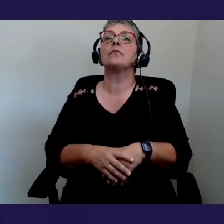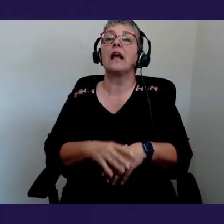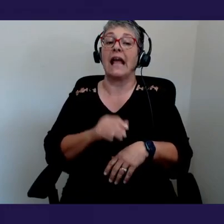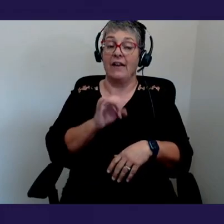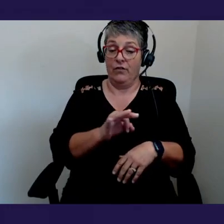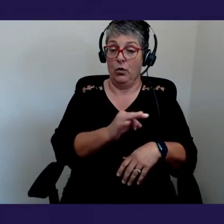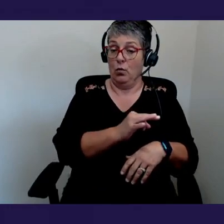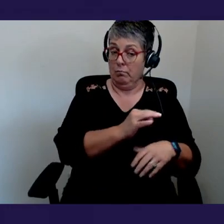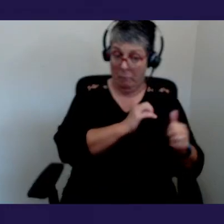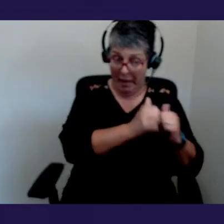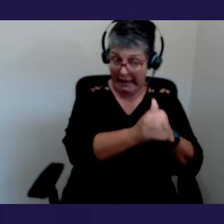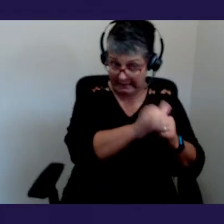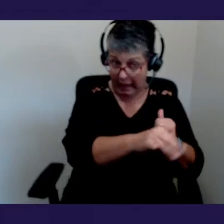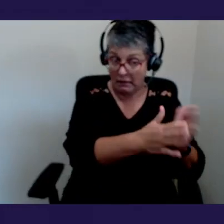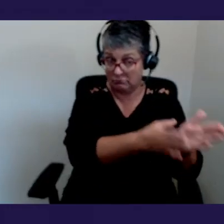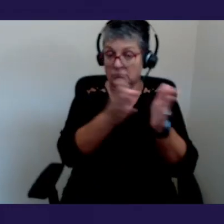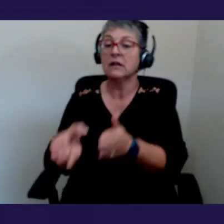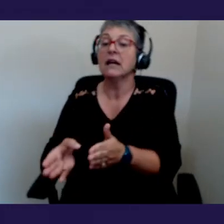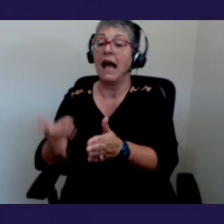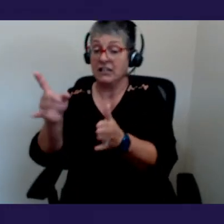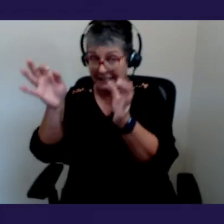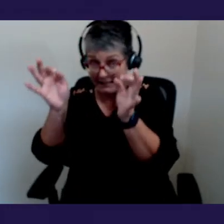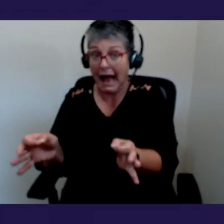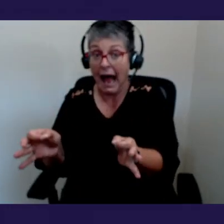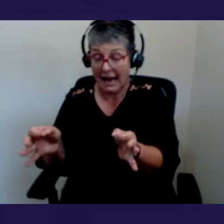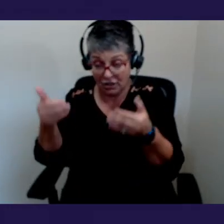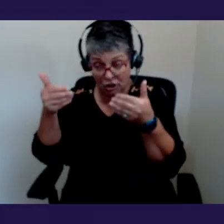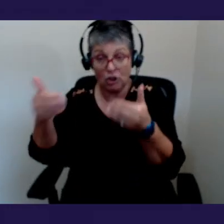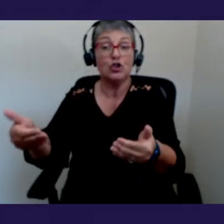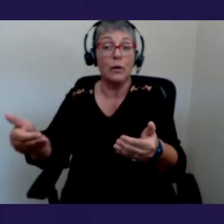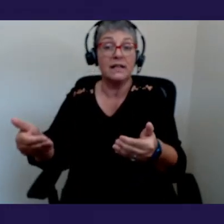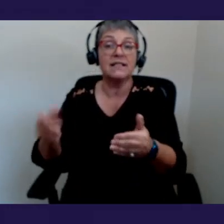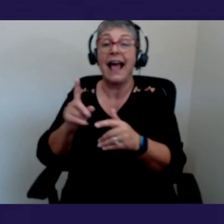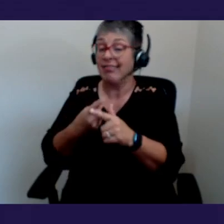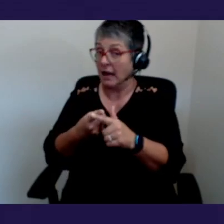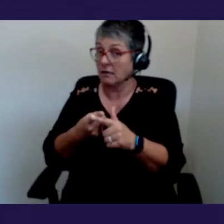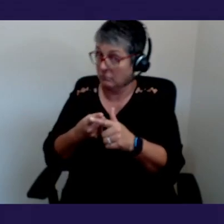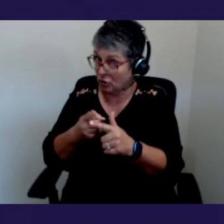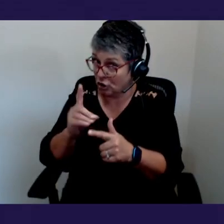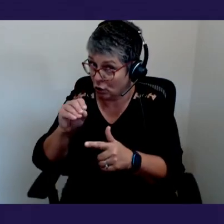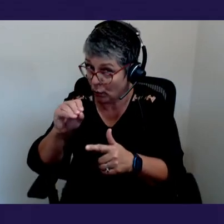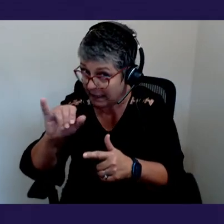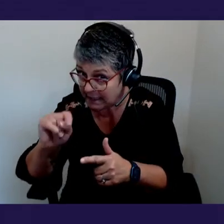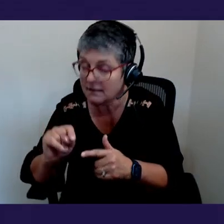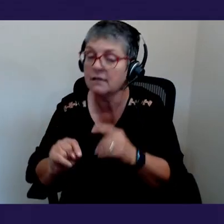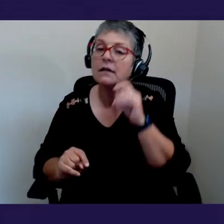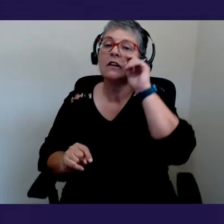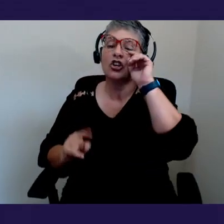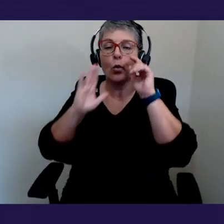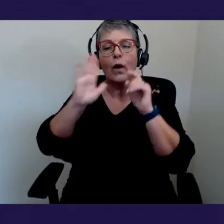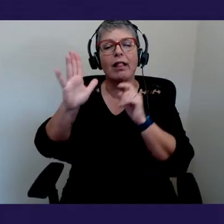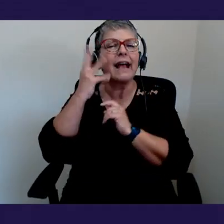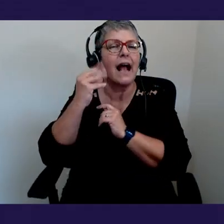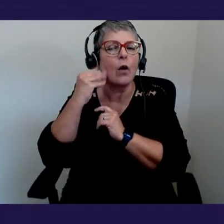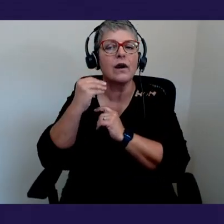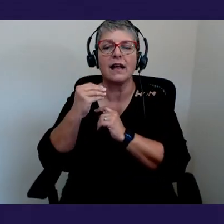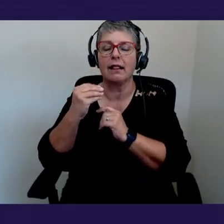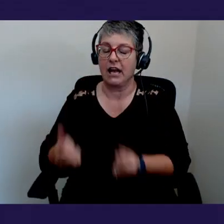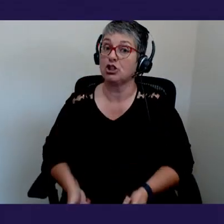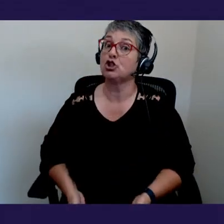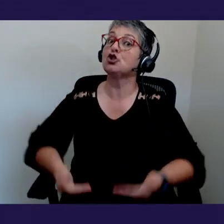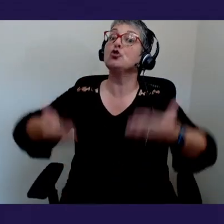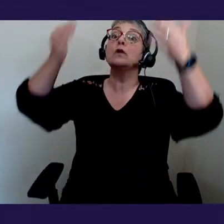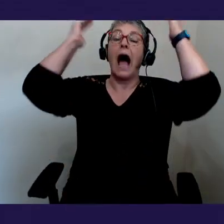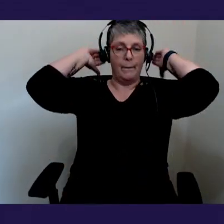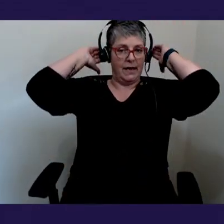those to the other end and you decide you're going to do it, and then you do it, what you're going to encounter is a tsunami of